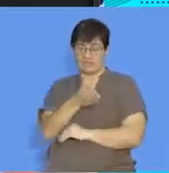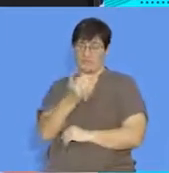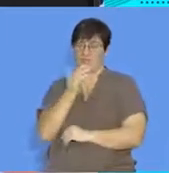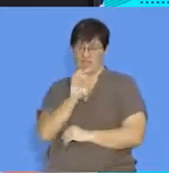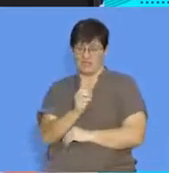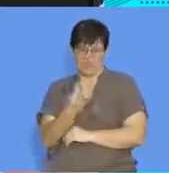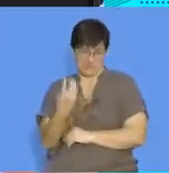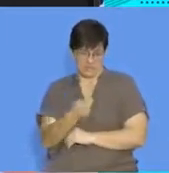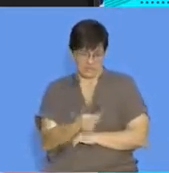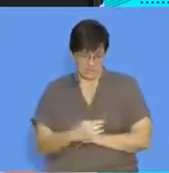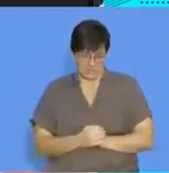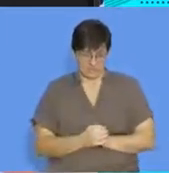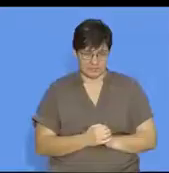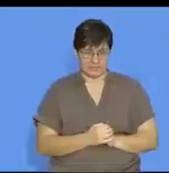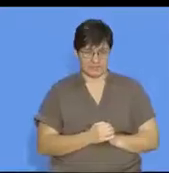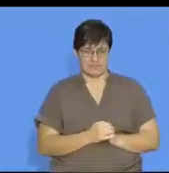battery. Let's have a look at it now.